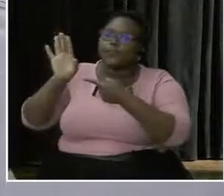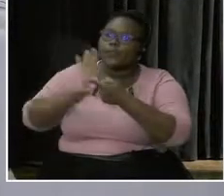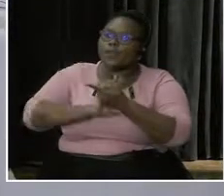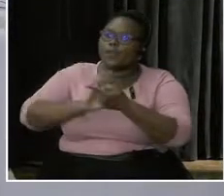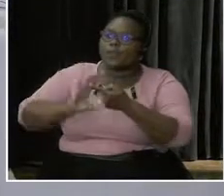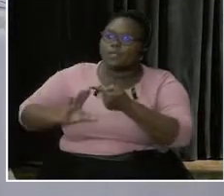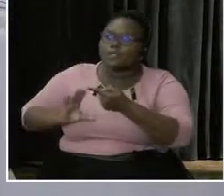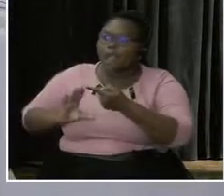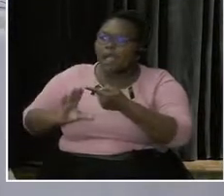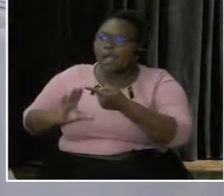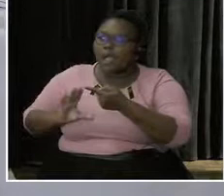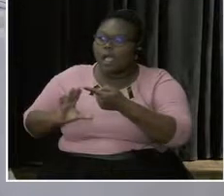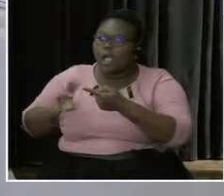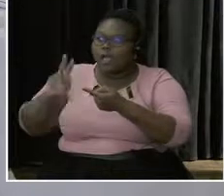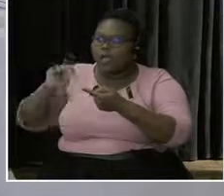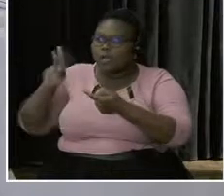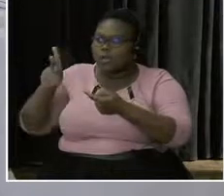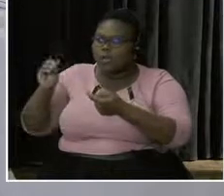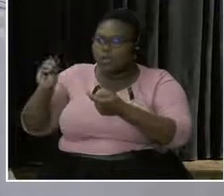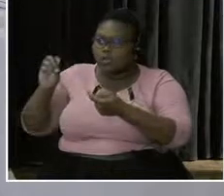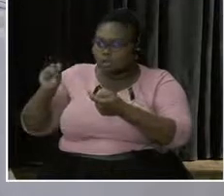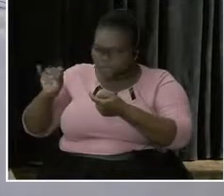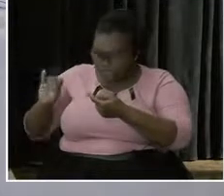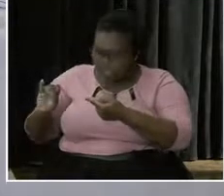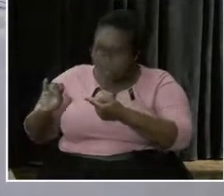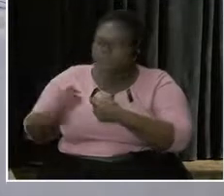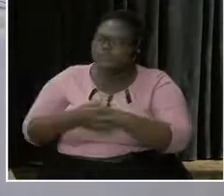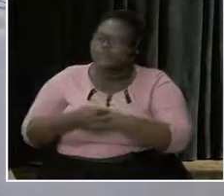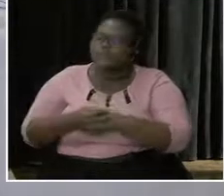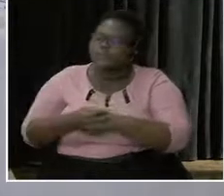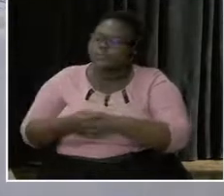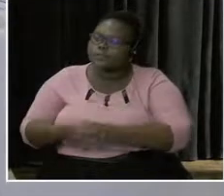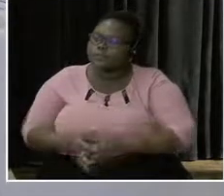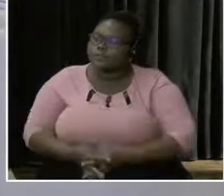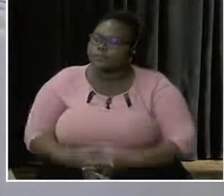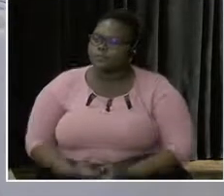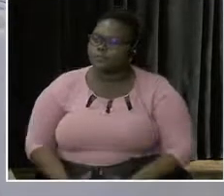Councillor? Raise a hand, eh? Councillor Agreed. Nkosi?